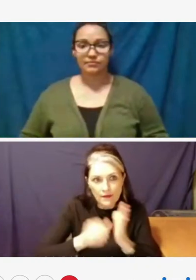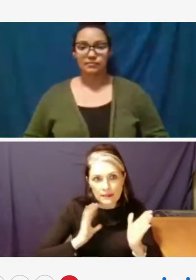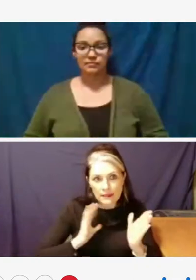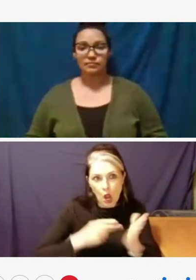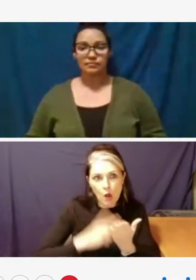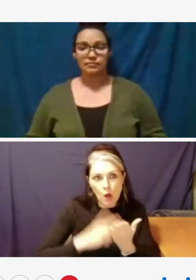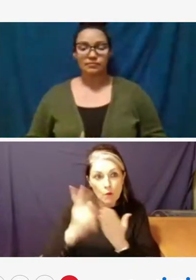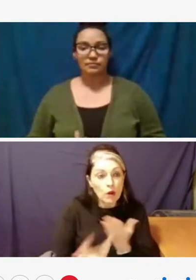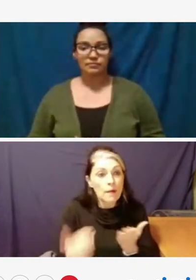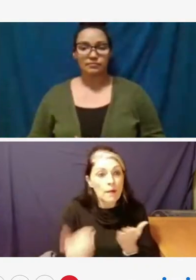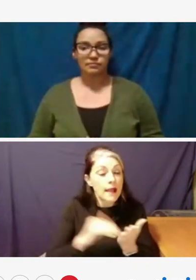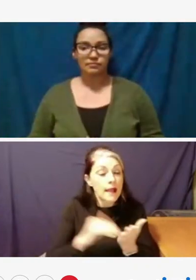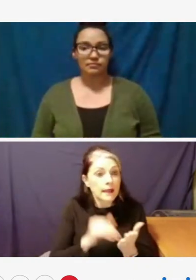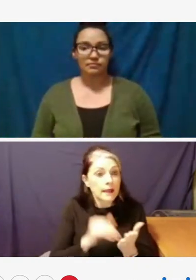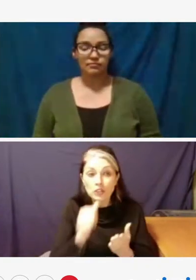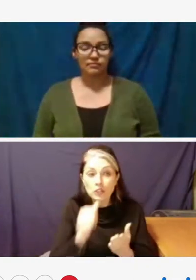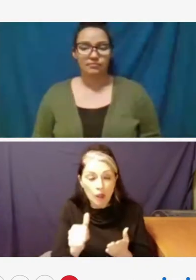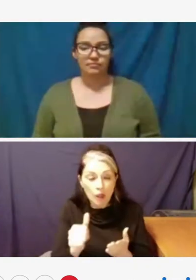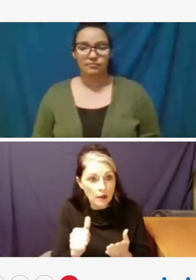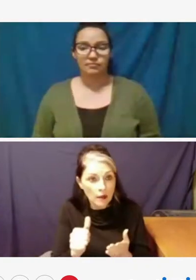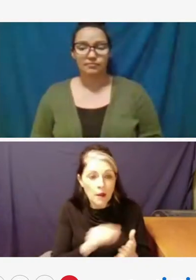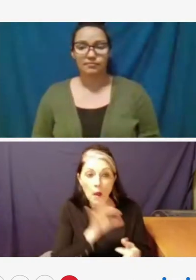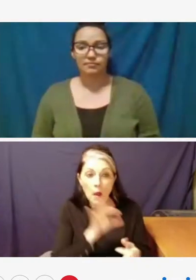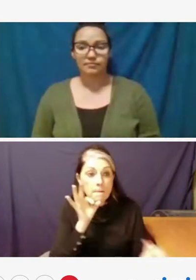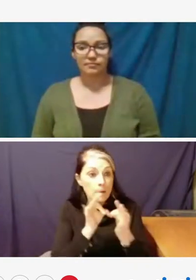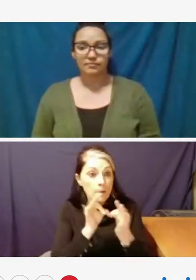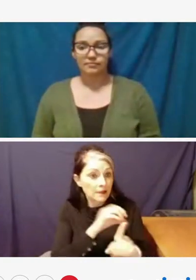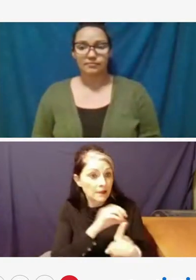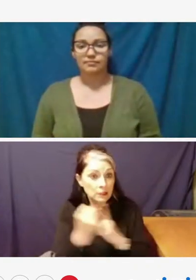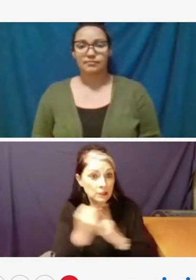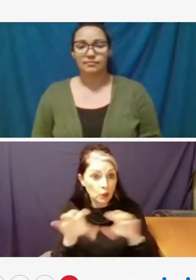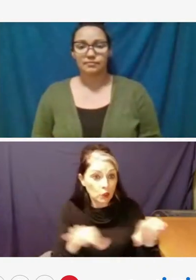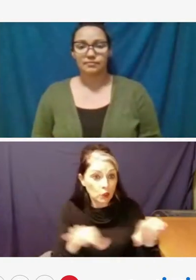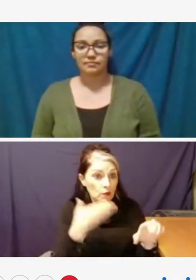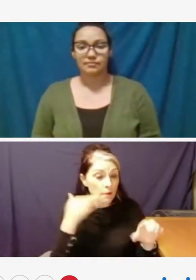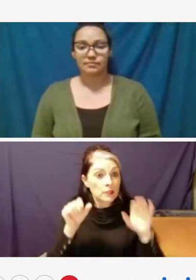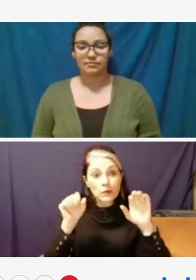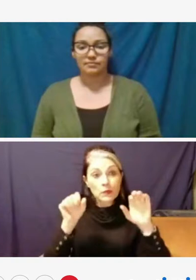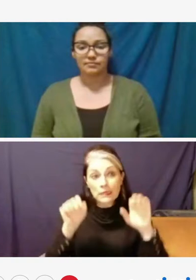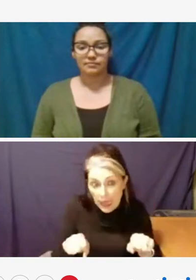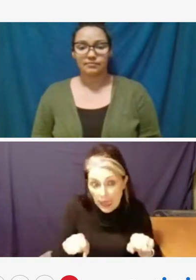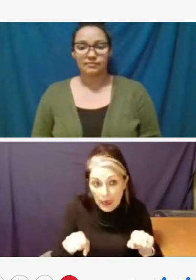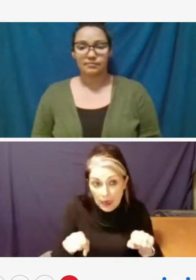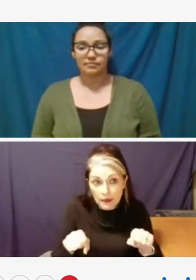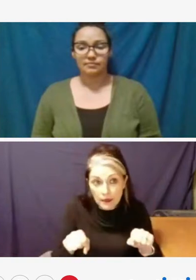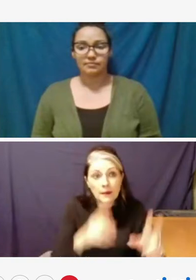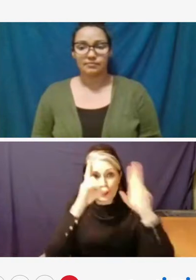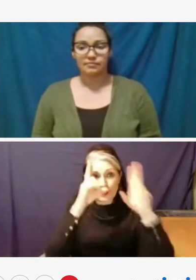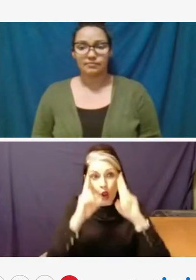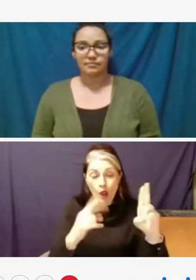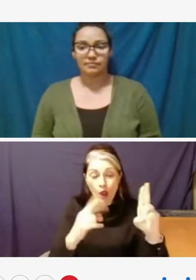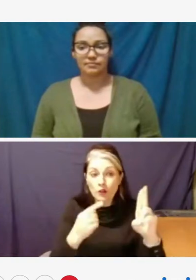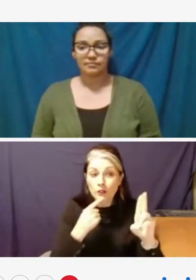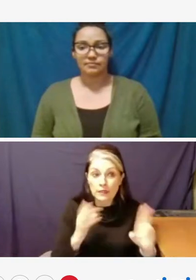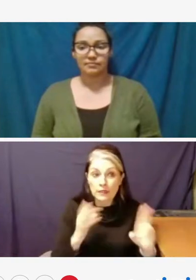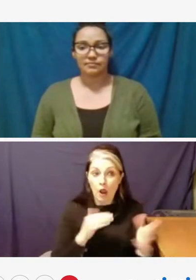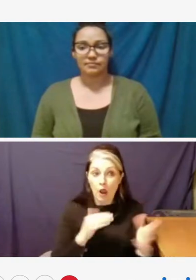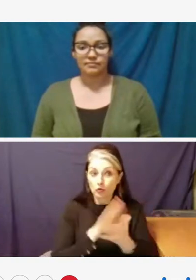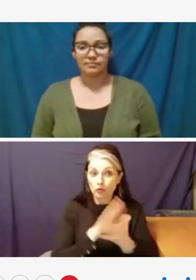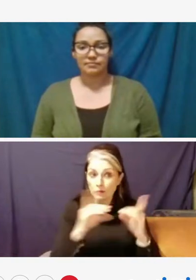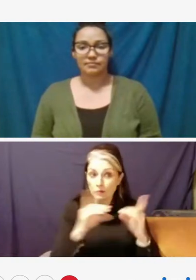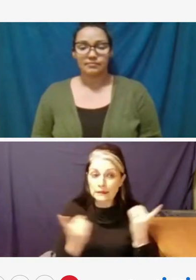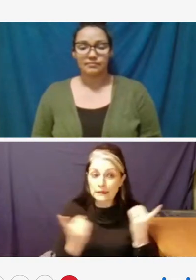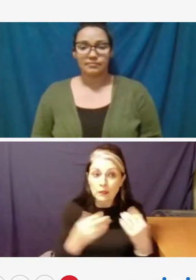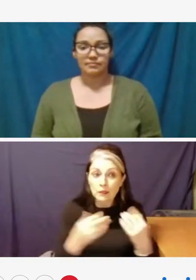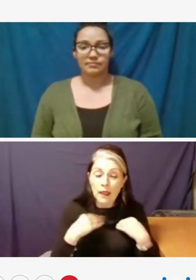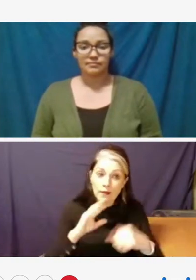not a perfect situation we're doing the best that we can but it's an honor to say that in our school district we have established a